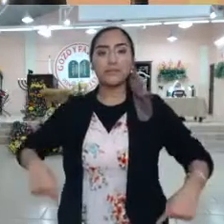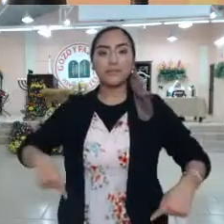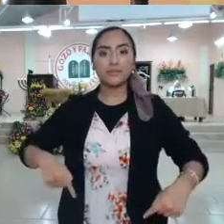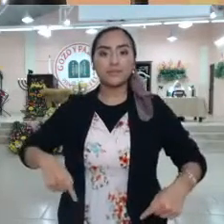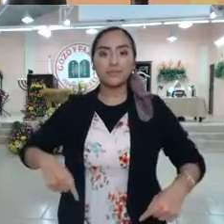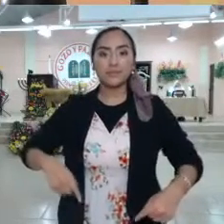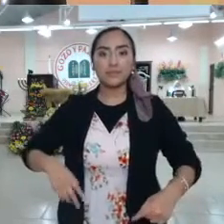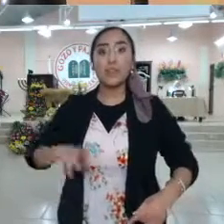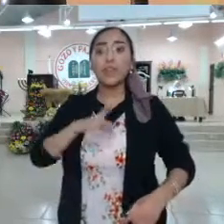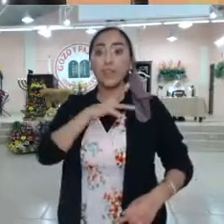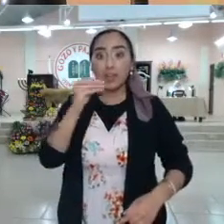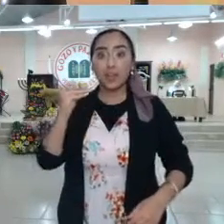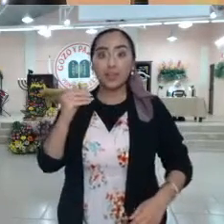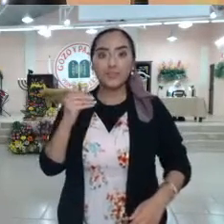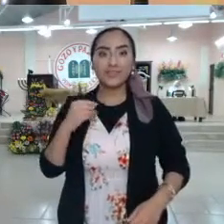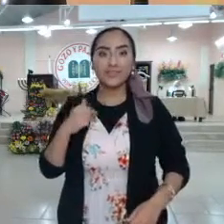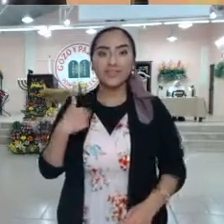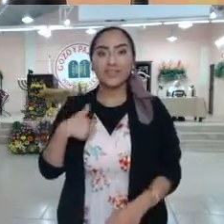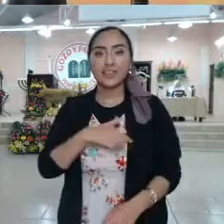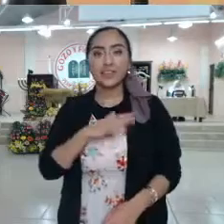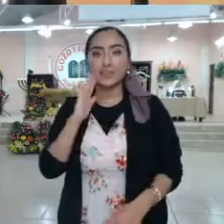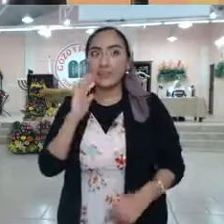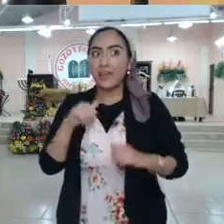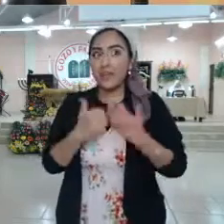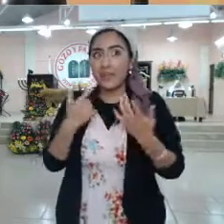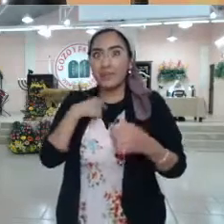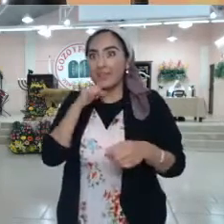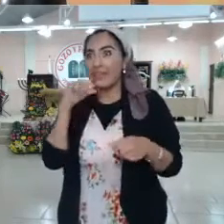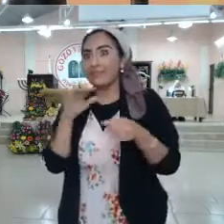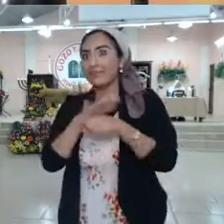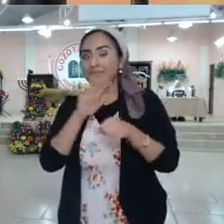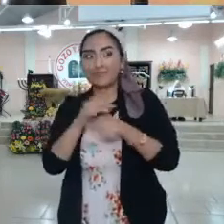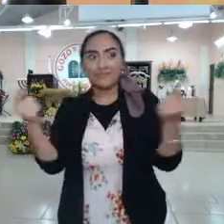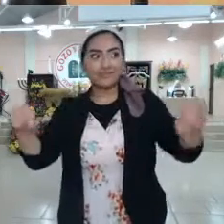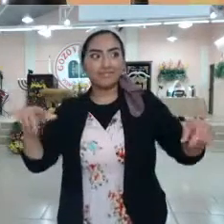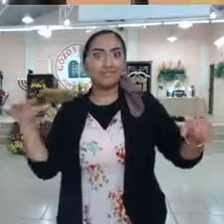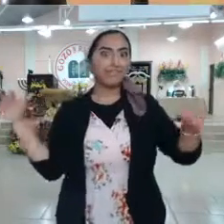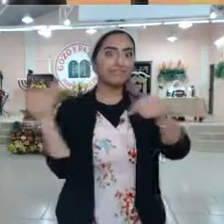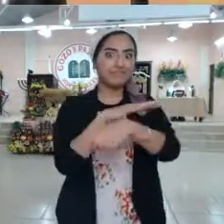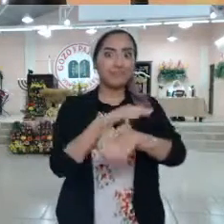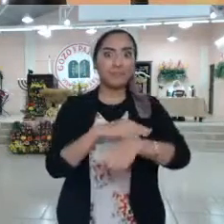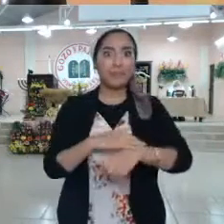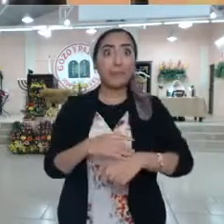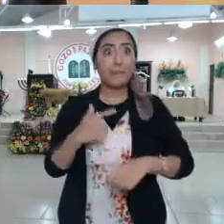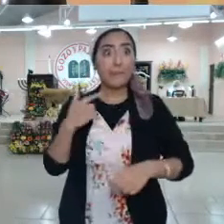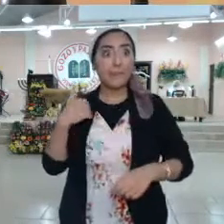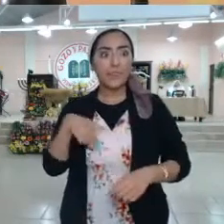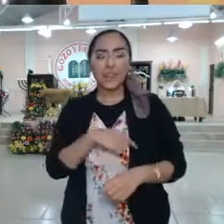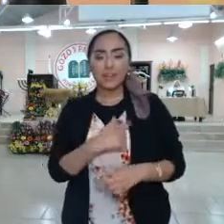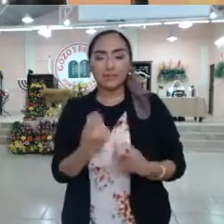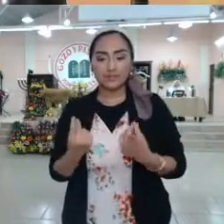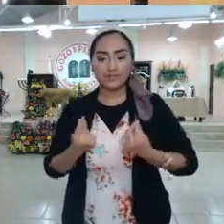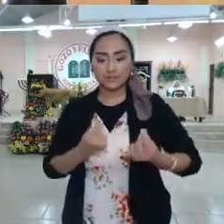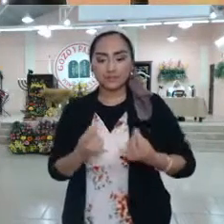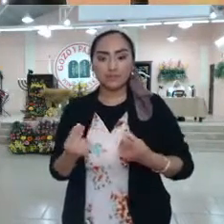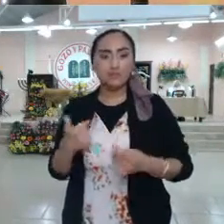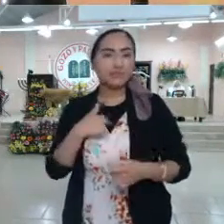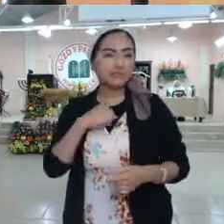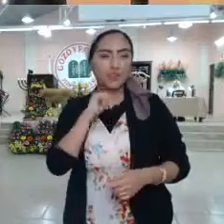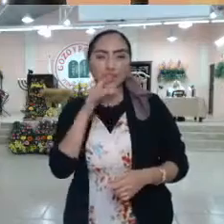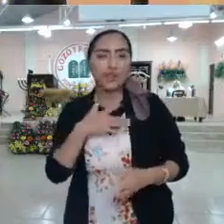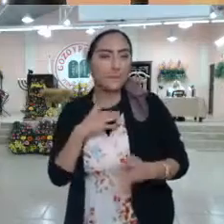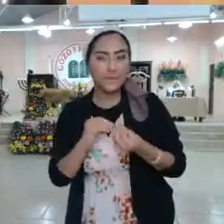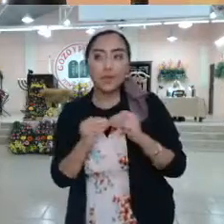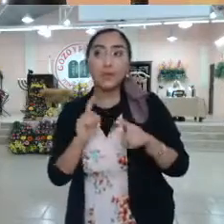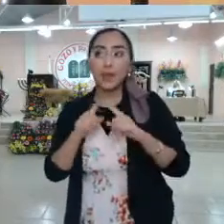of you to come. And we're going to see the way we do it, because we're not going to feast. We were,